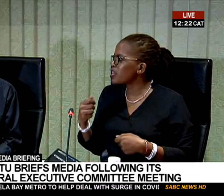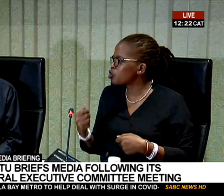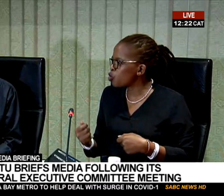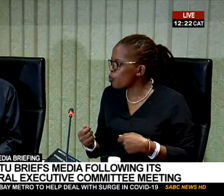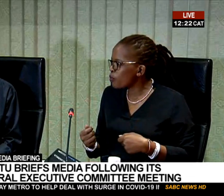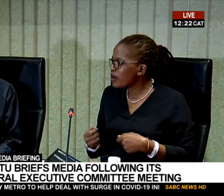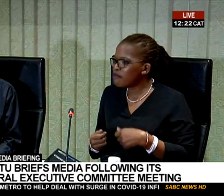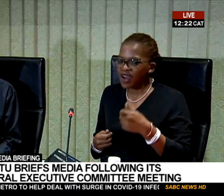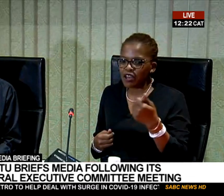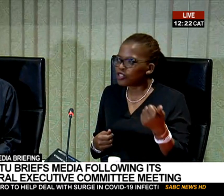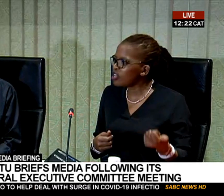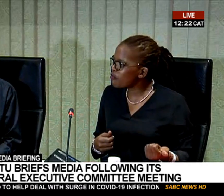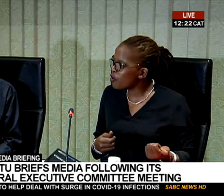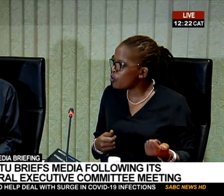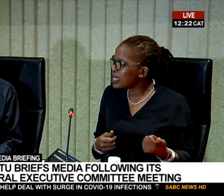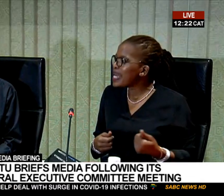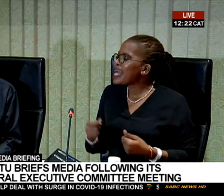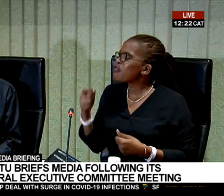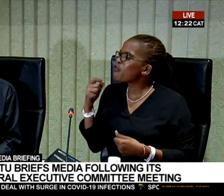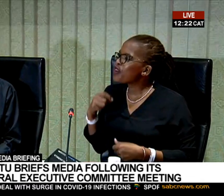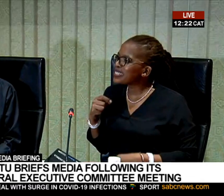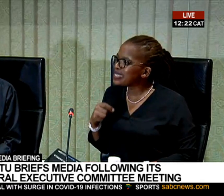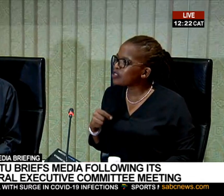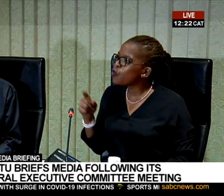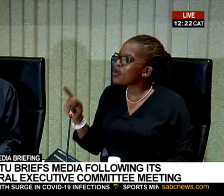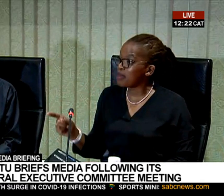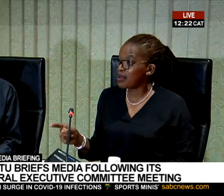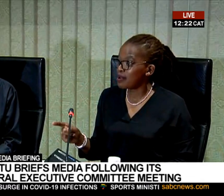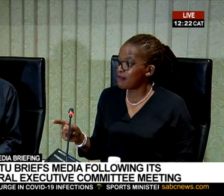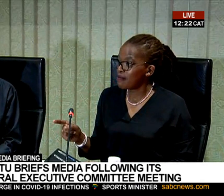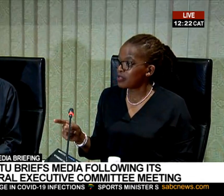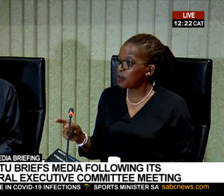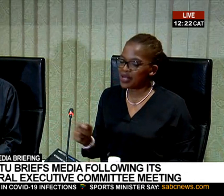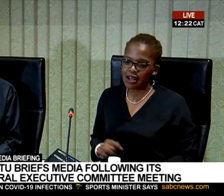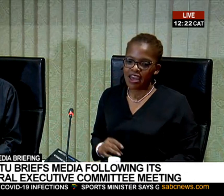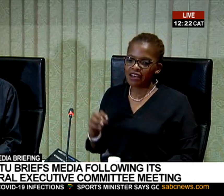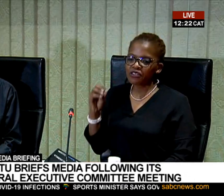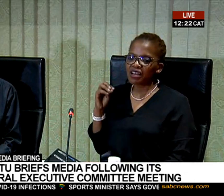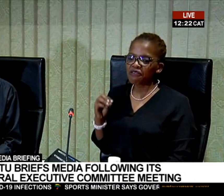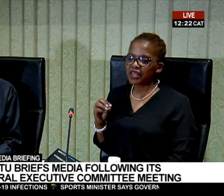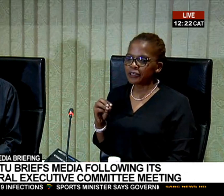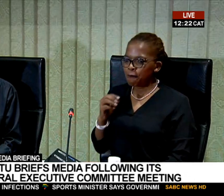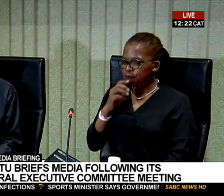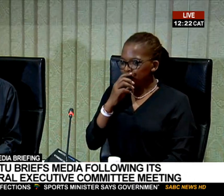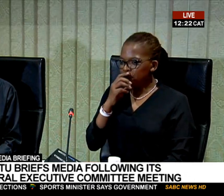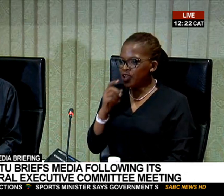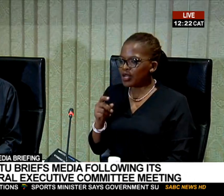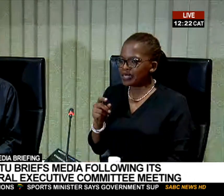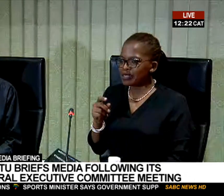forms, via Zoom, via your cell phone, and the fact that women have